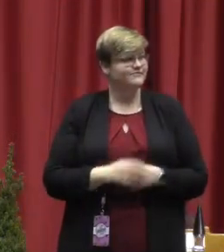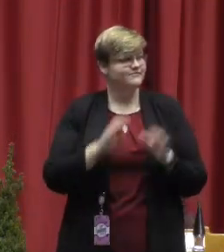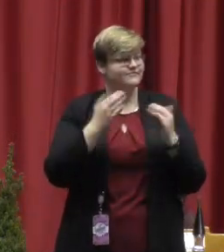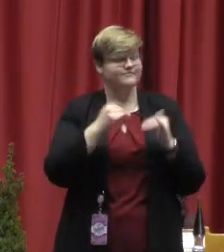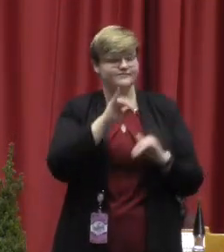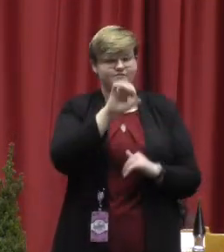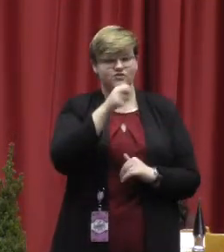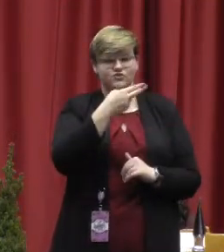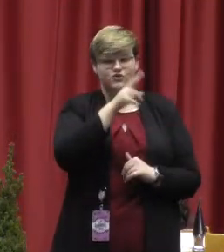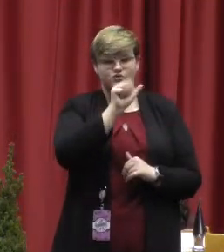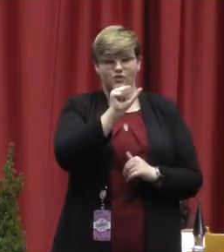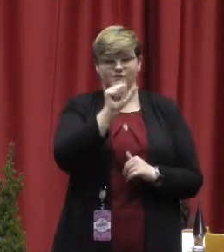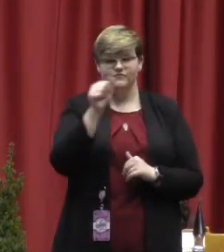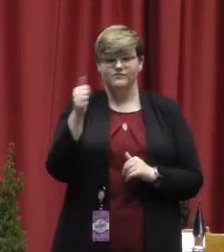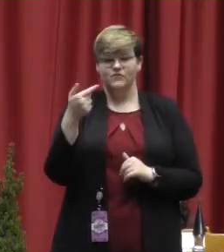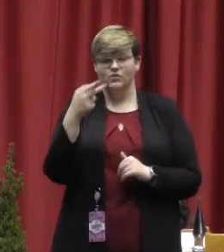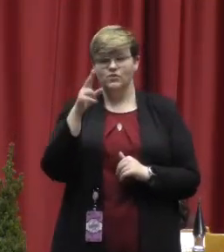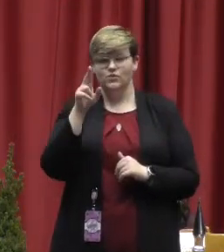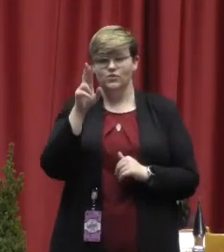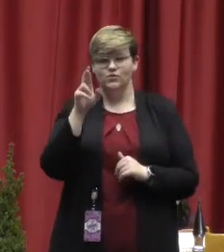Joshua Gourlay.